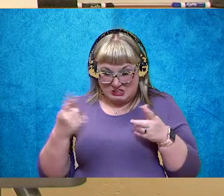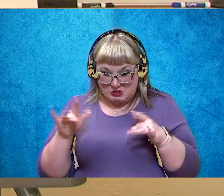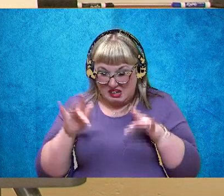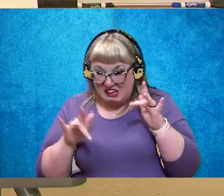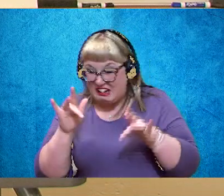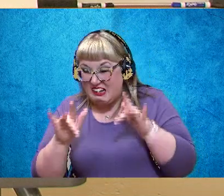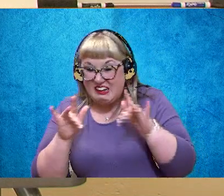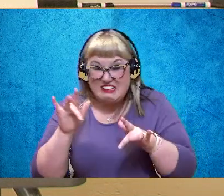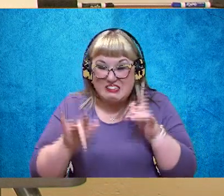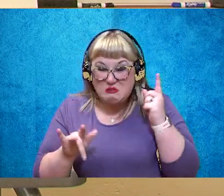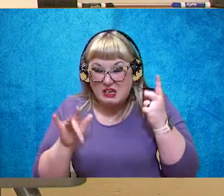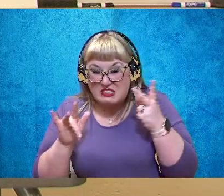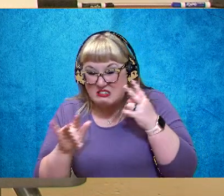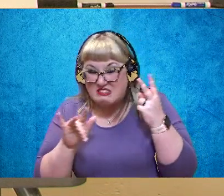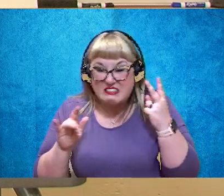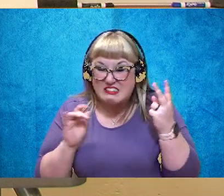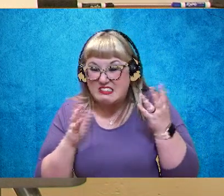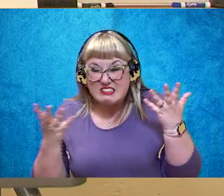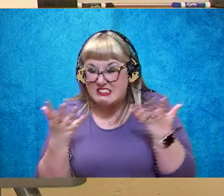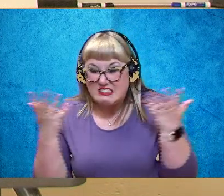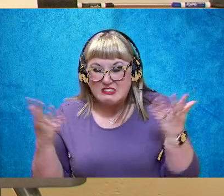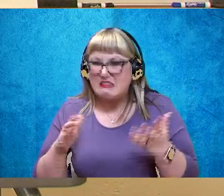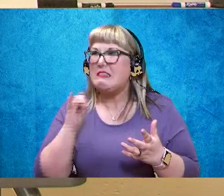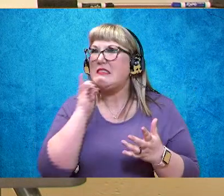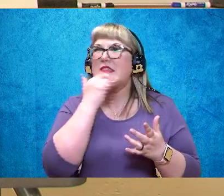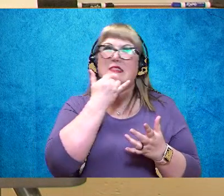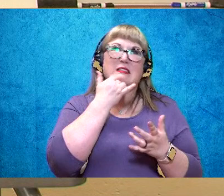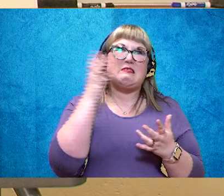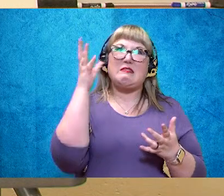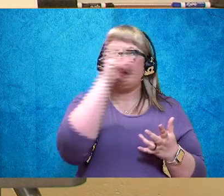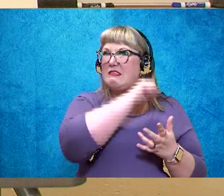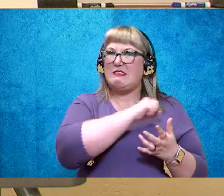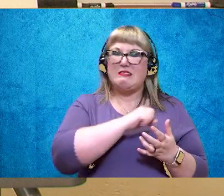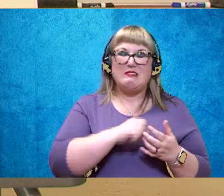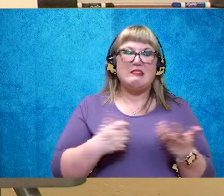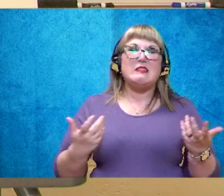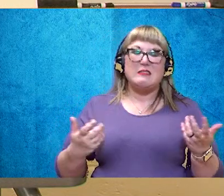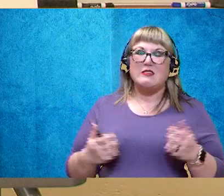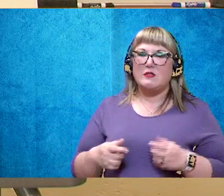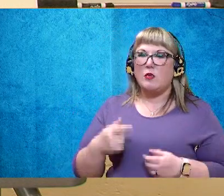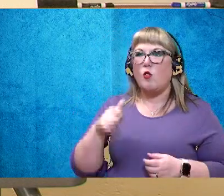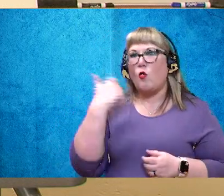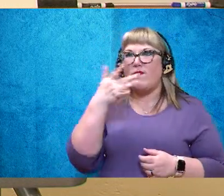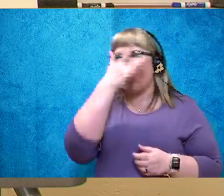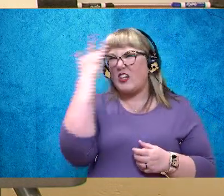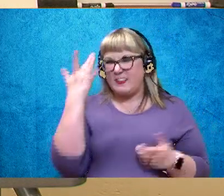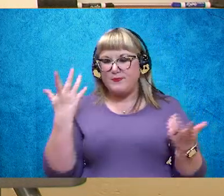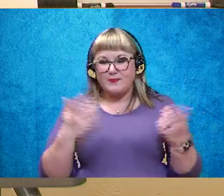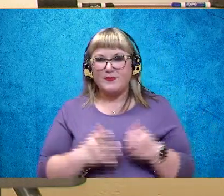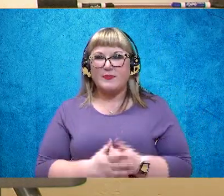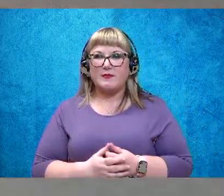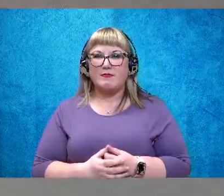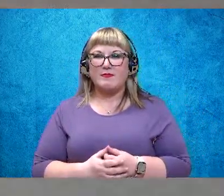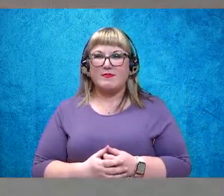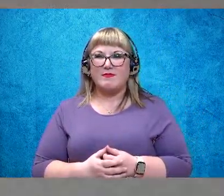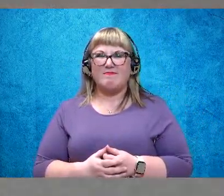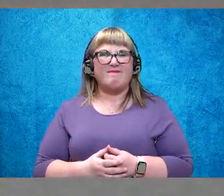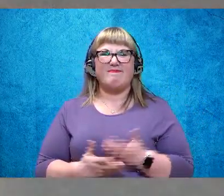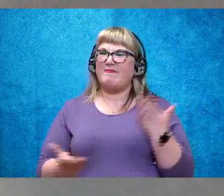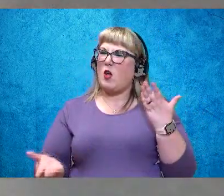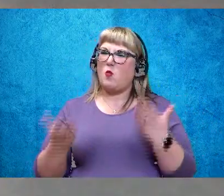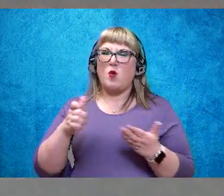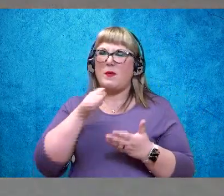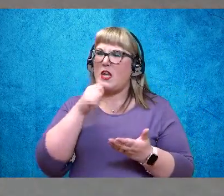touch and count them, I'm probably going to accidentally count one twice or forget to count one. So touch and count is not the